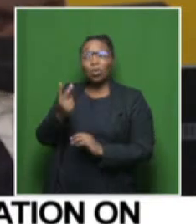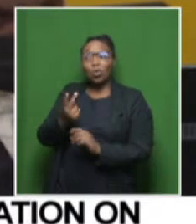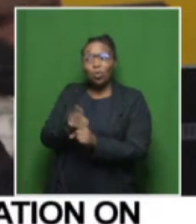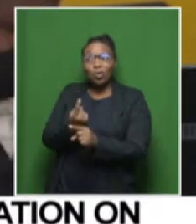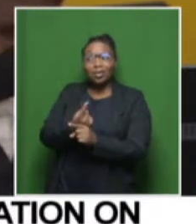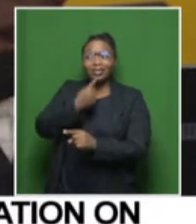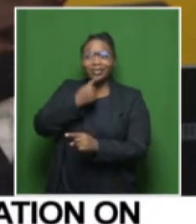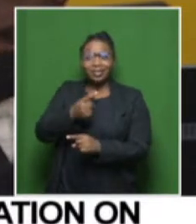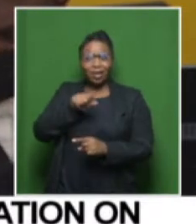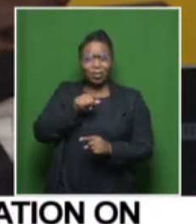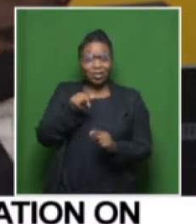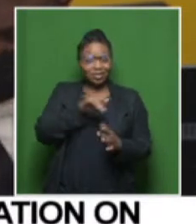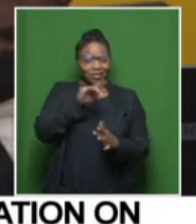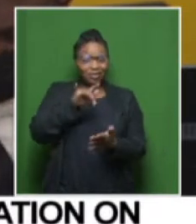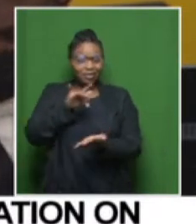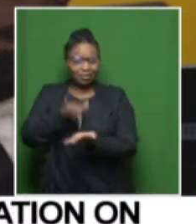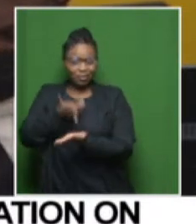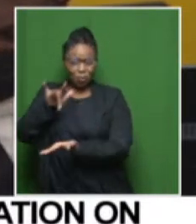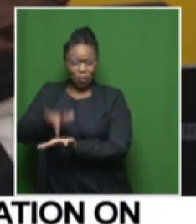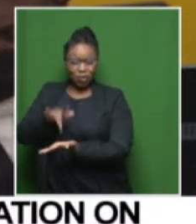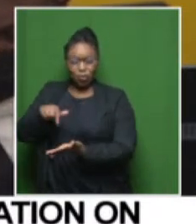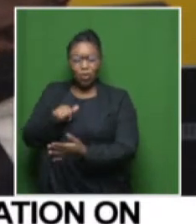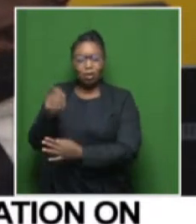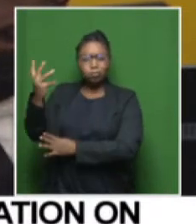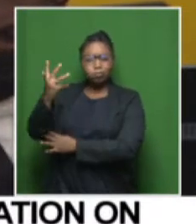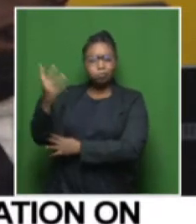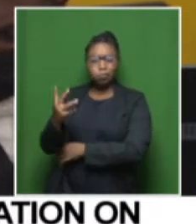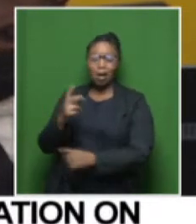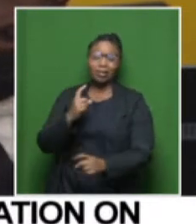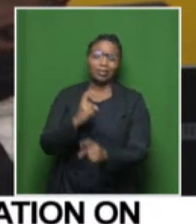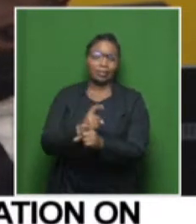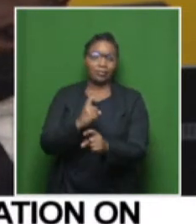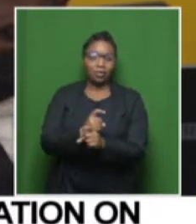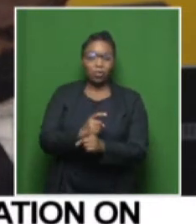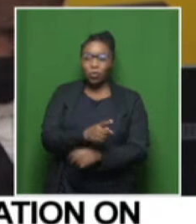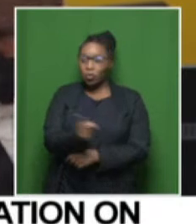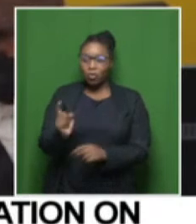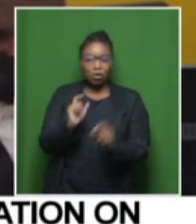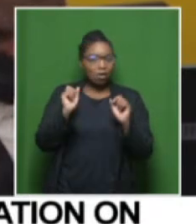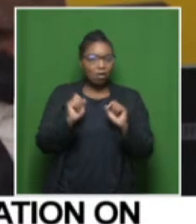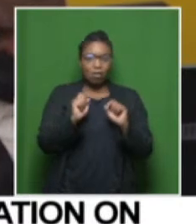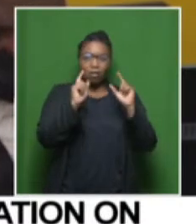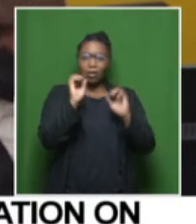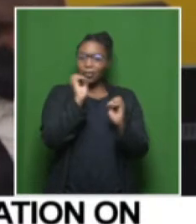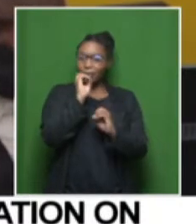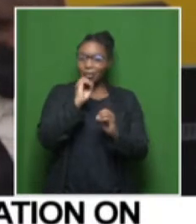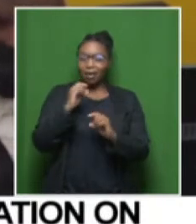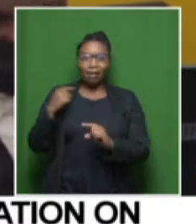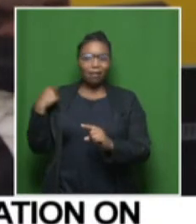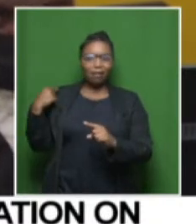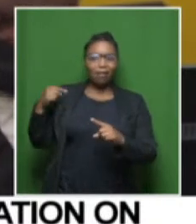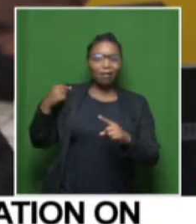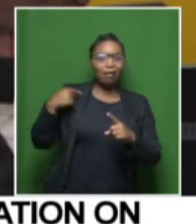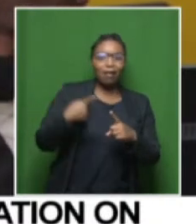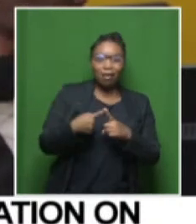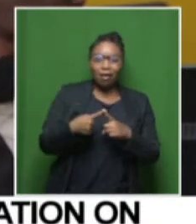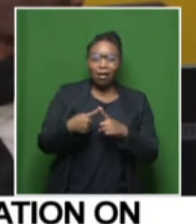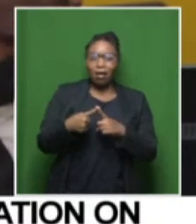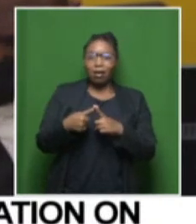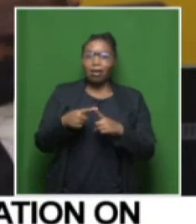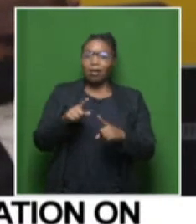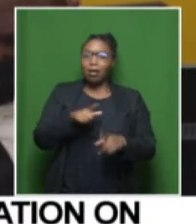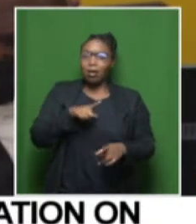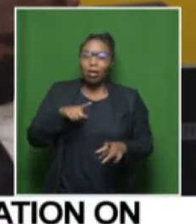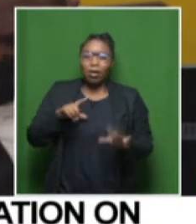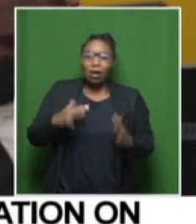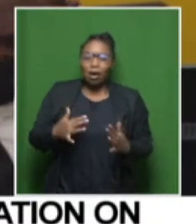we deliver this budget. You won't realize the distance we have walked until you look around